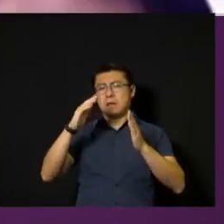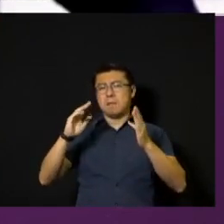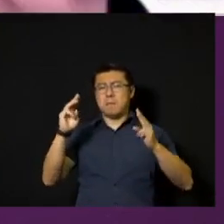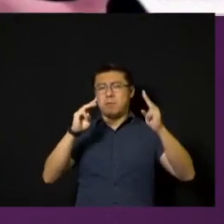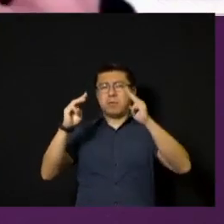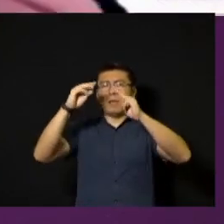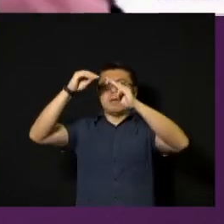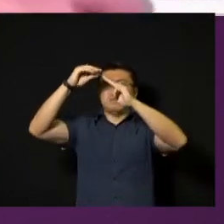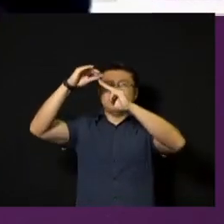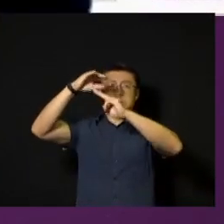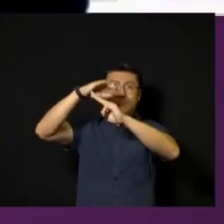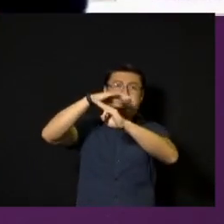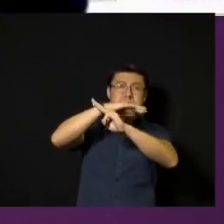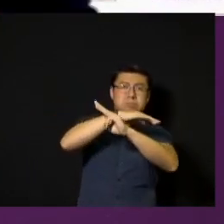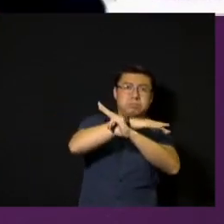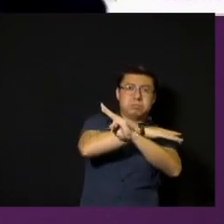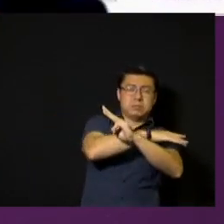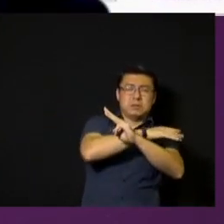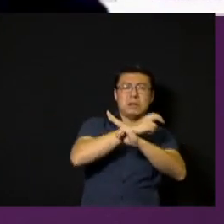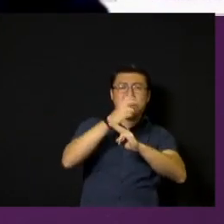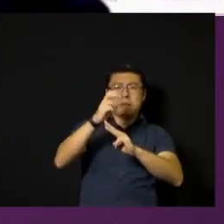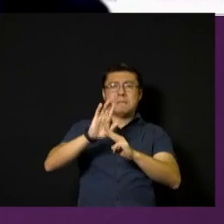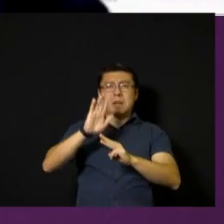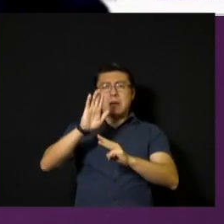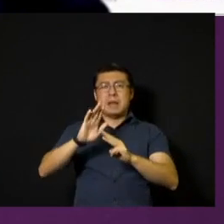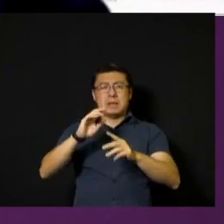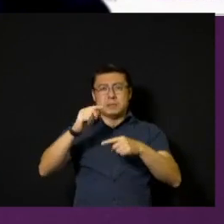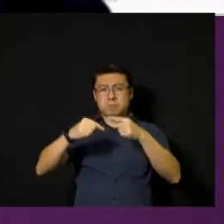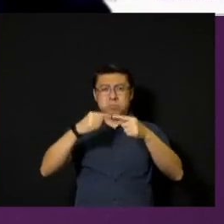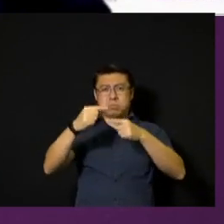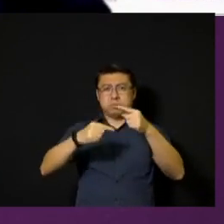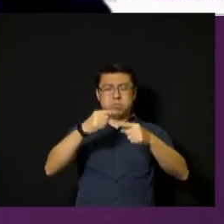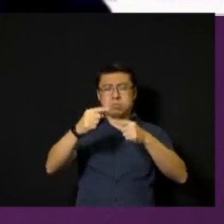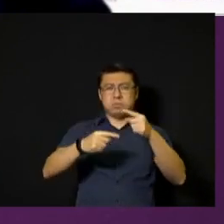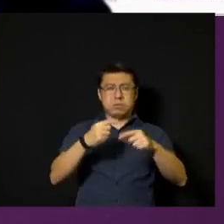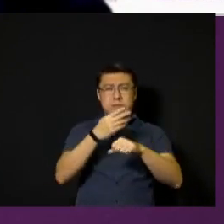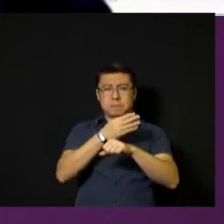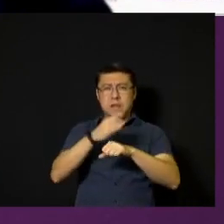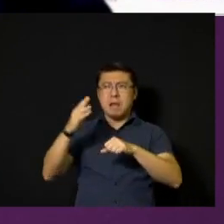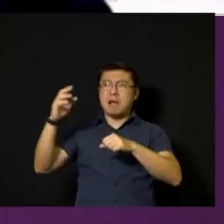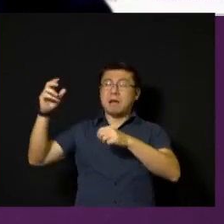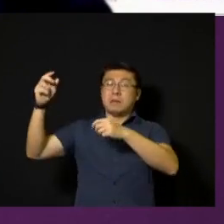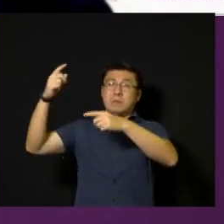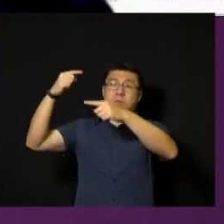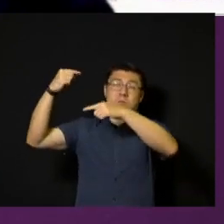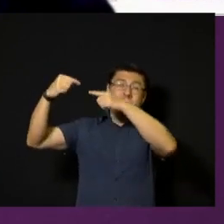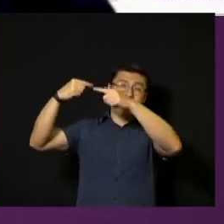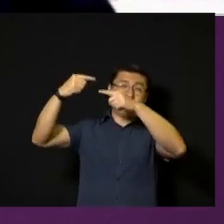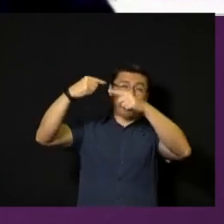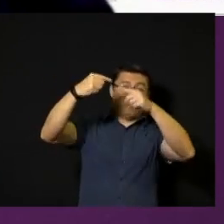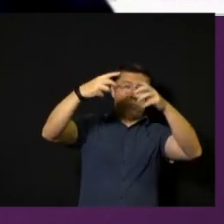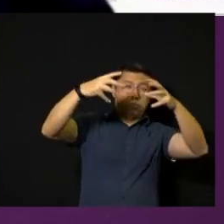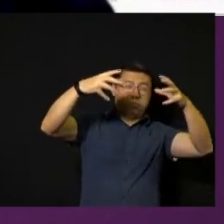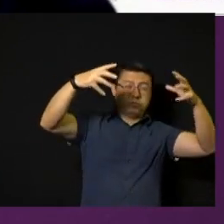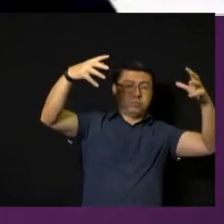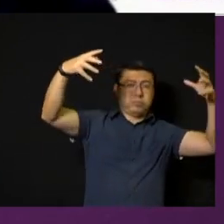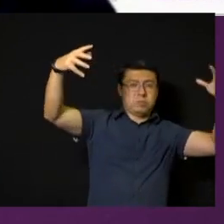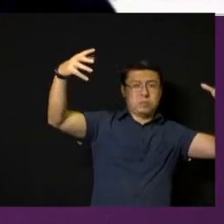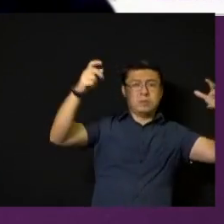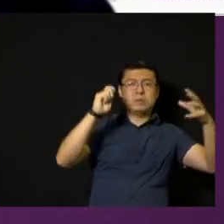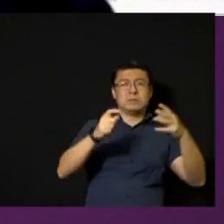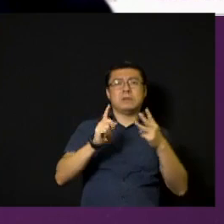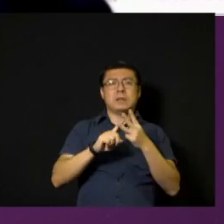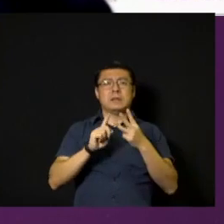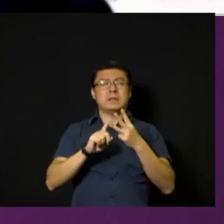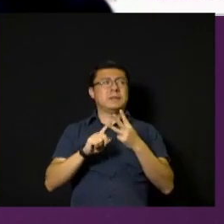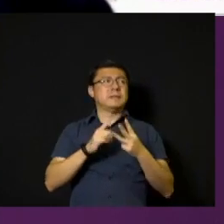All this is this snowball effect. We created it because we saw an opportunity. So mindset is indispensable in the